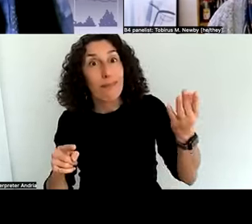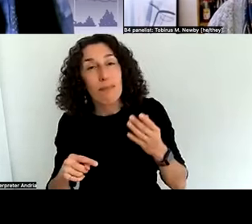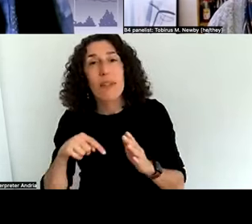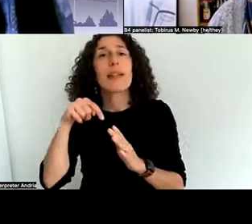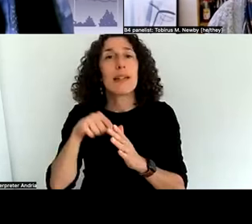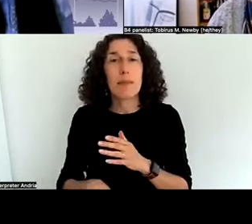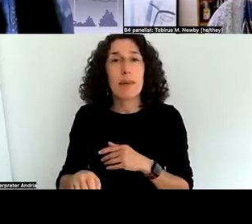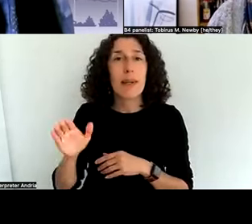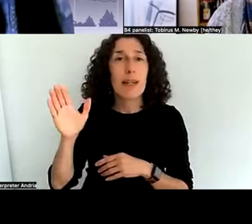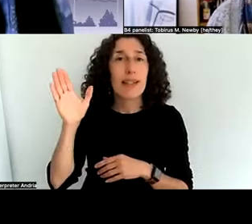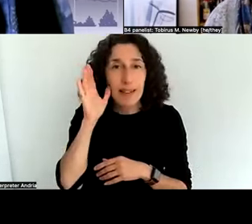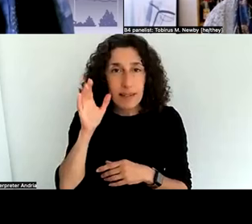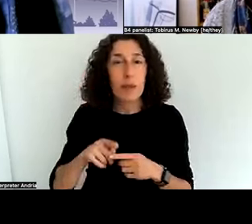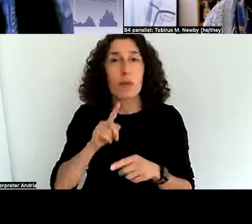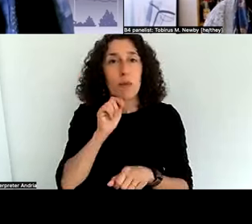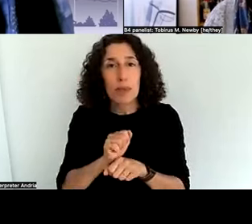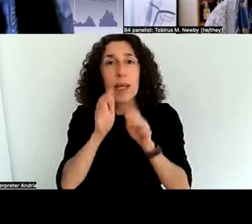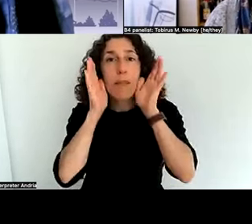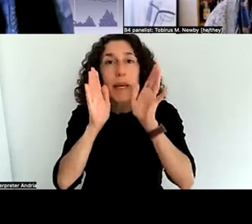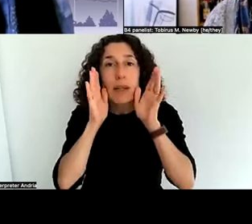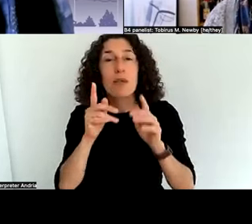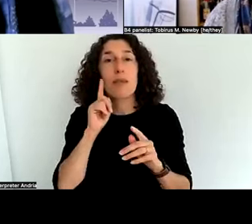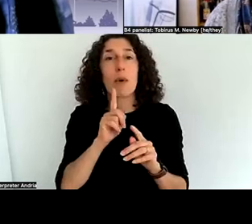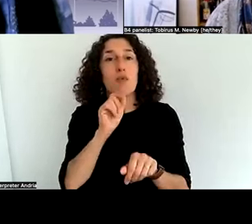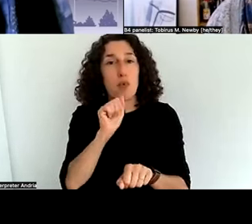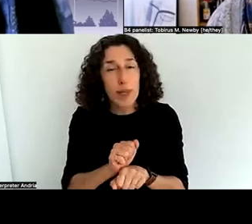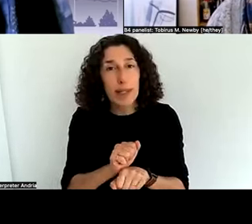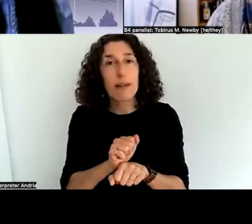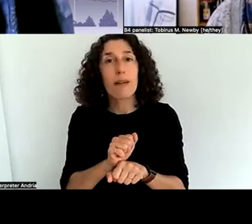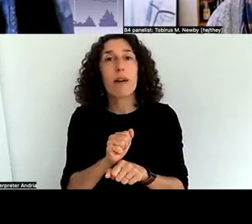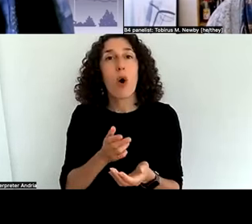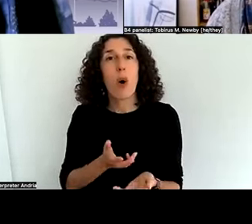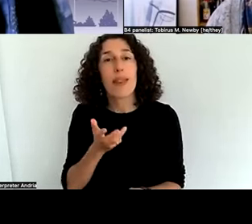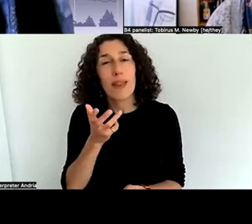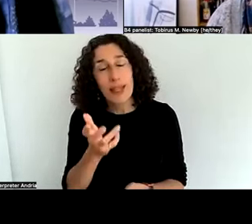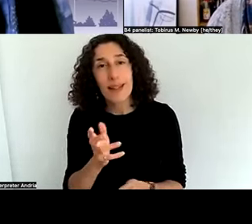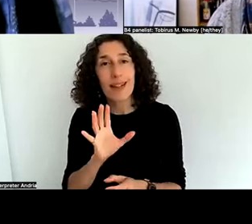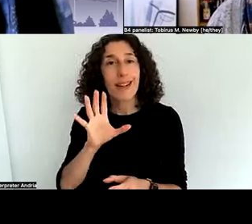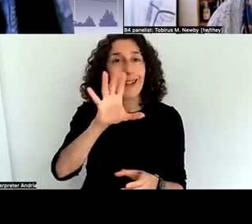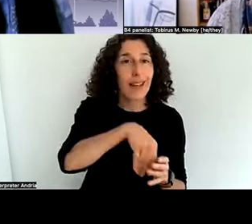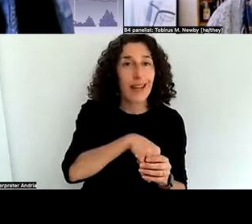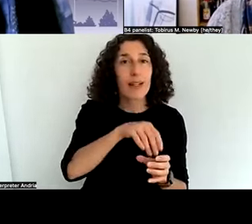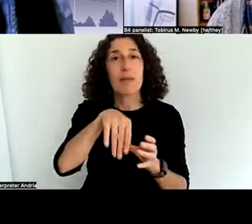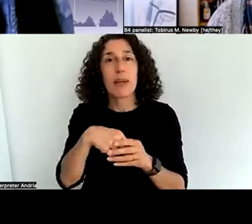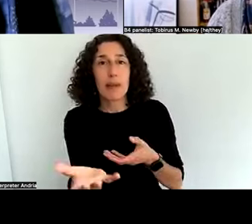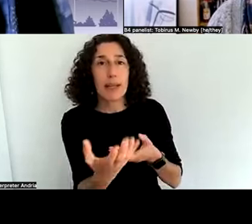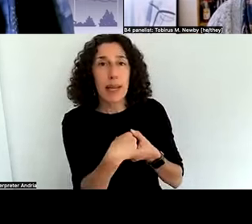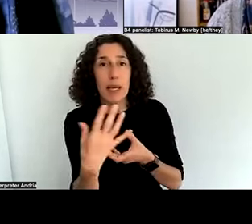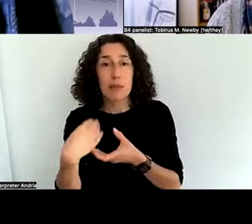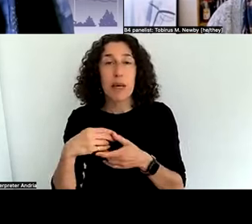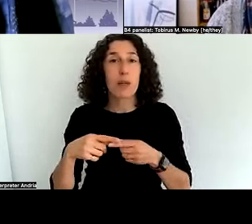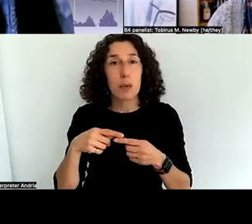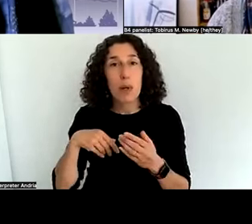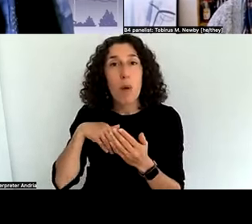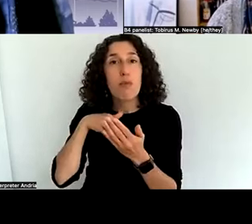has to happen when we critically engage. Critical engagement asks us to approach the conversation with